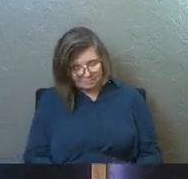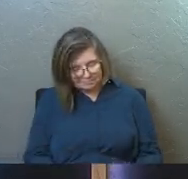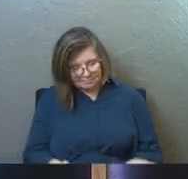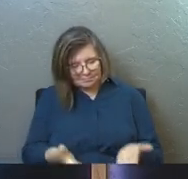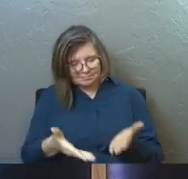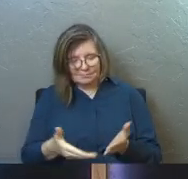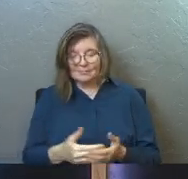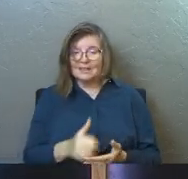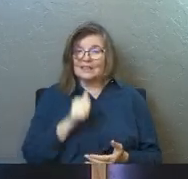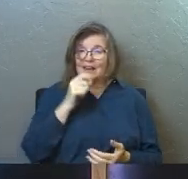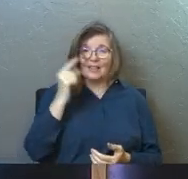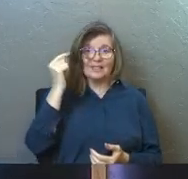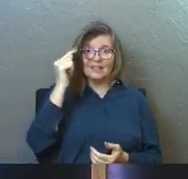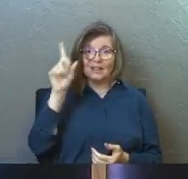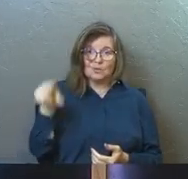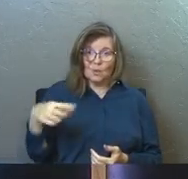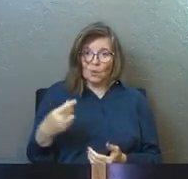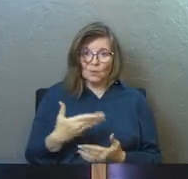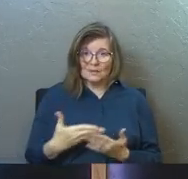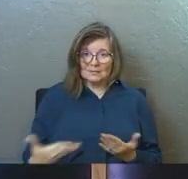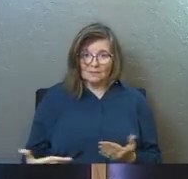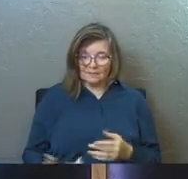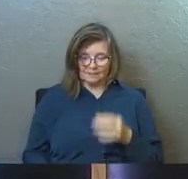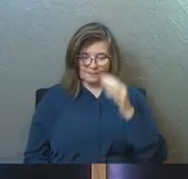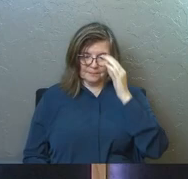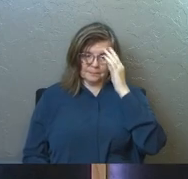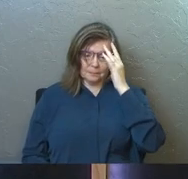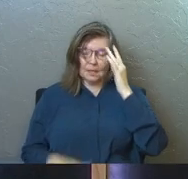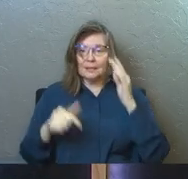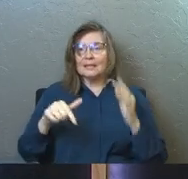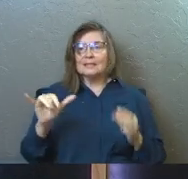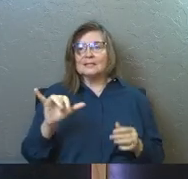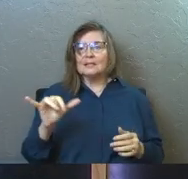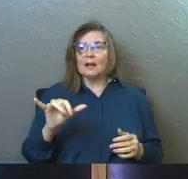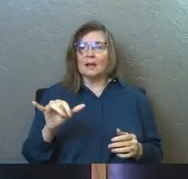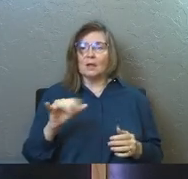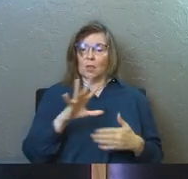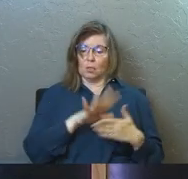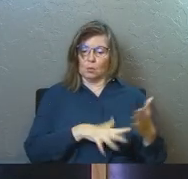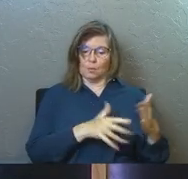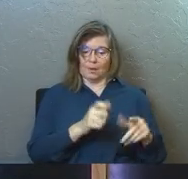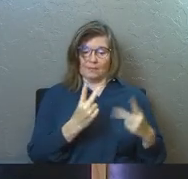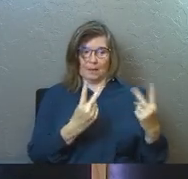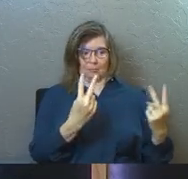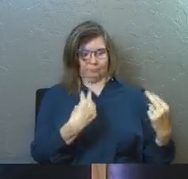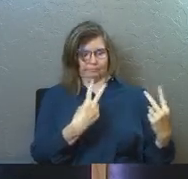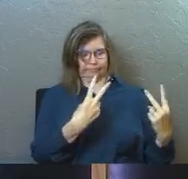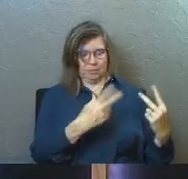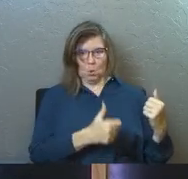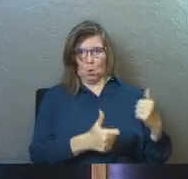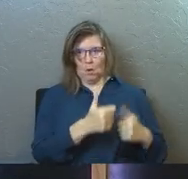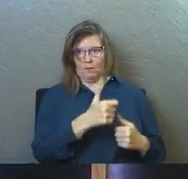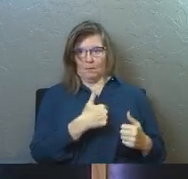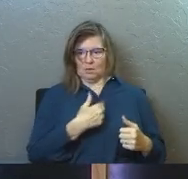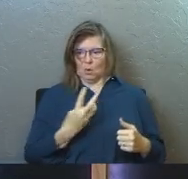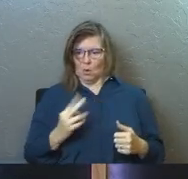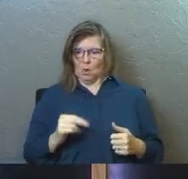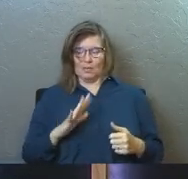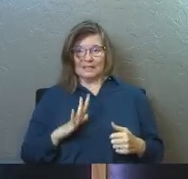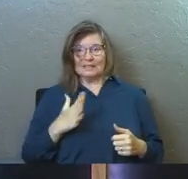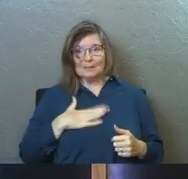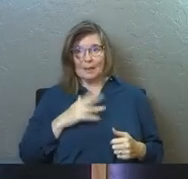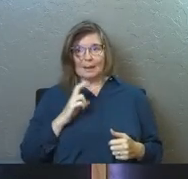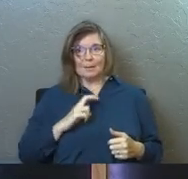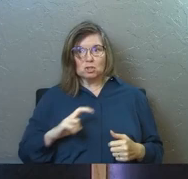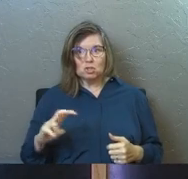Guys, this isn't just theological stuff, okay? This like the rubric of other people over me to my own. This has